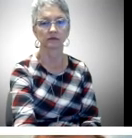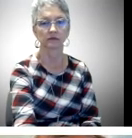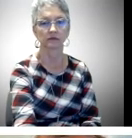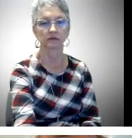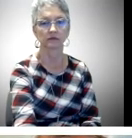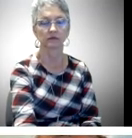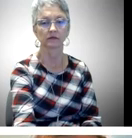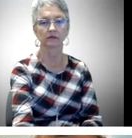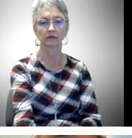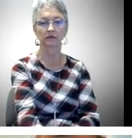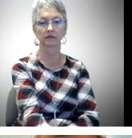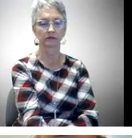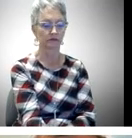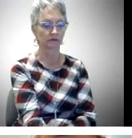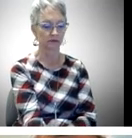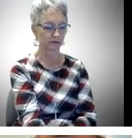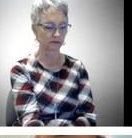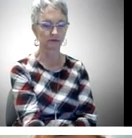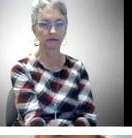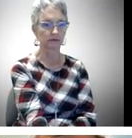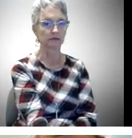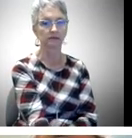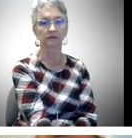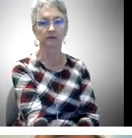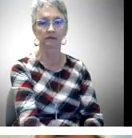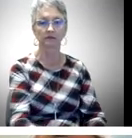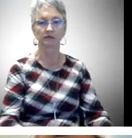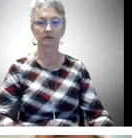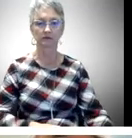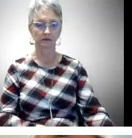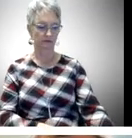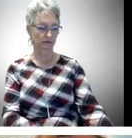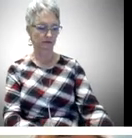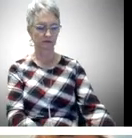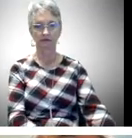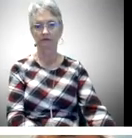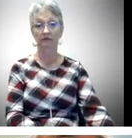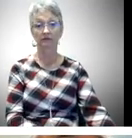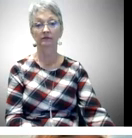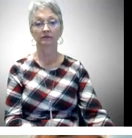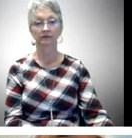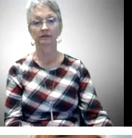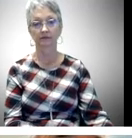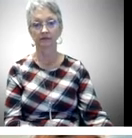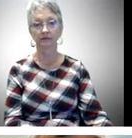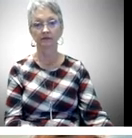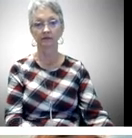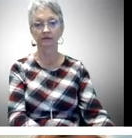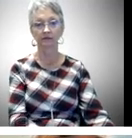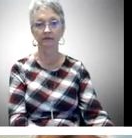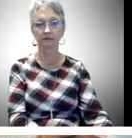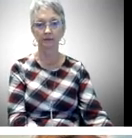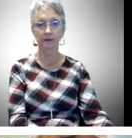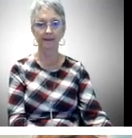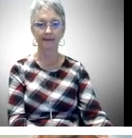And so they came to Disability Rights Texas, and they wanted us to represent the family member, and we can't. We only represent people with disabilities. And